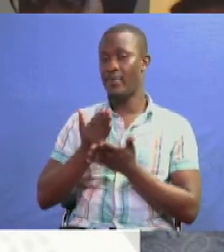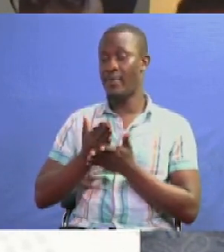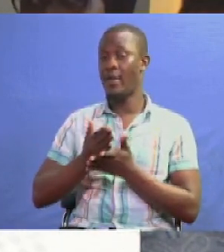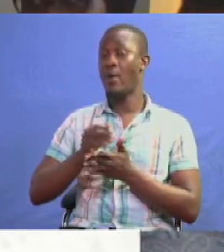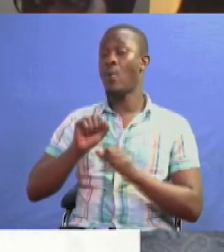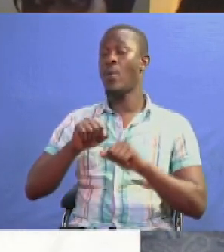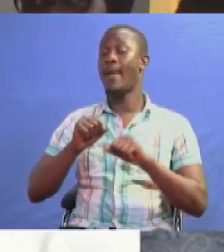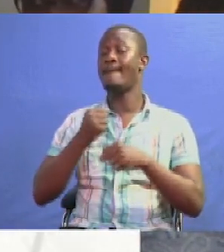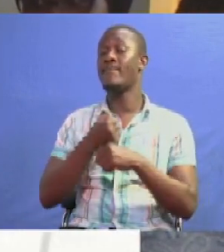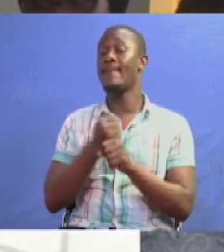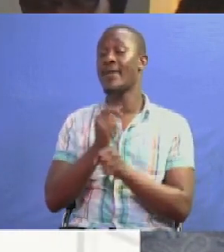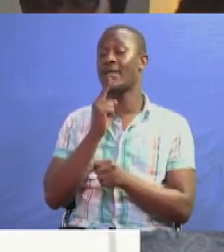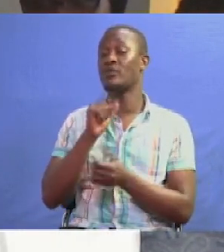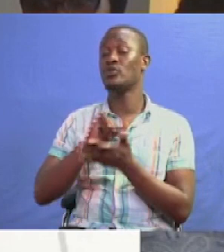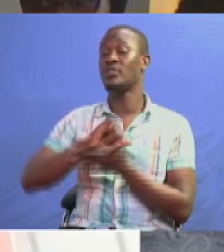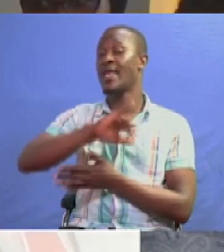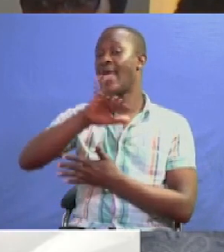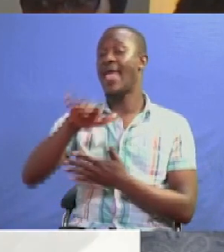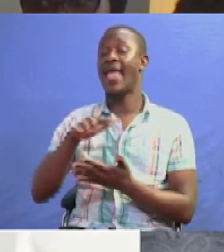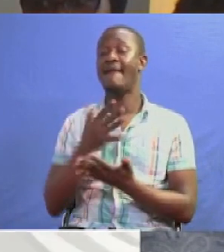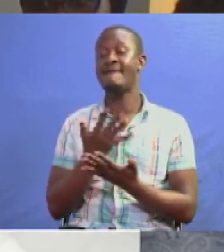will be making sure that every